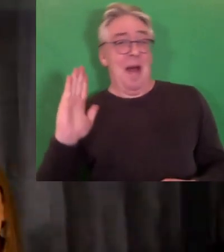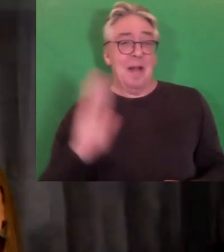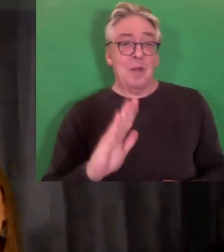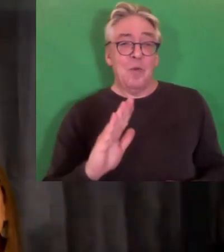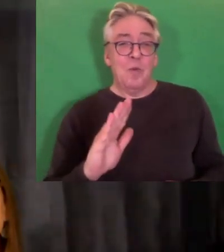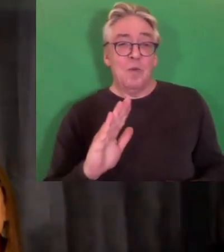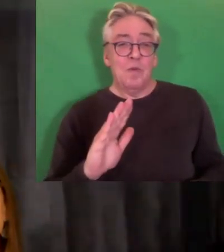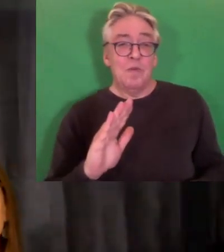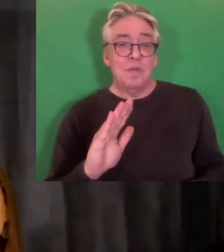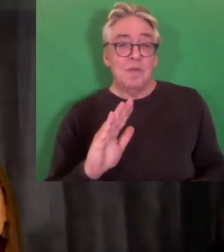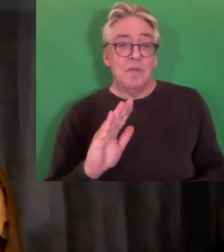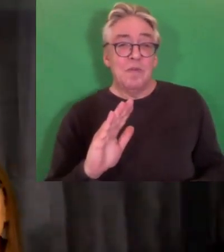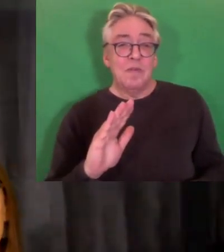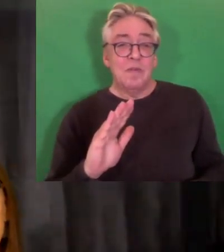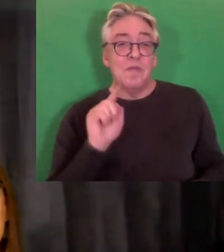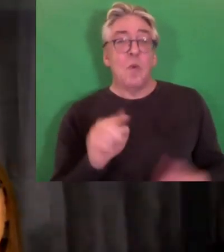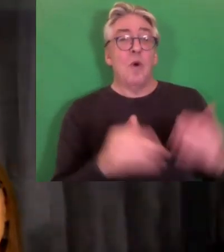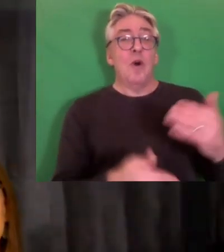Well, like I said,